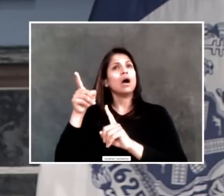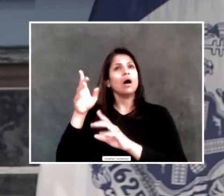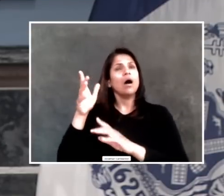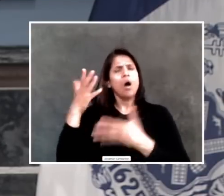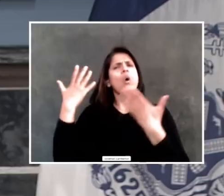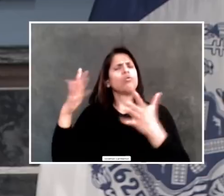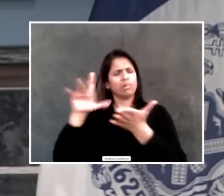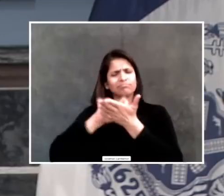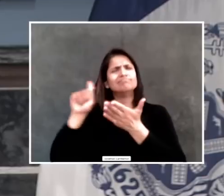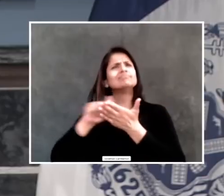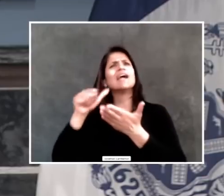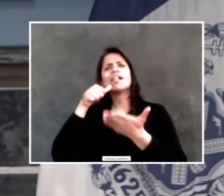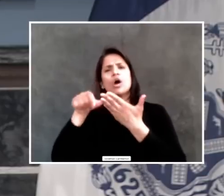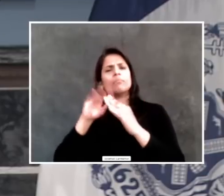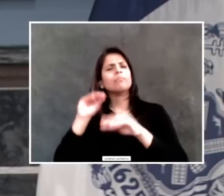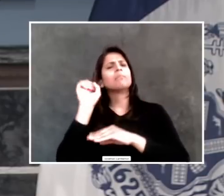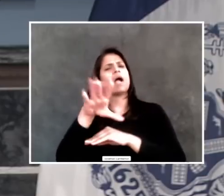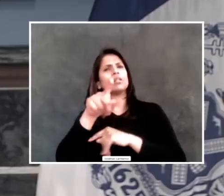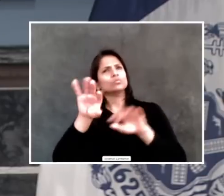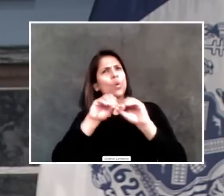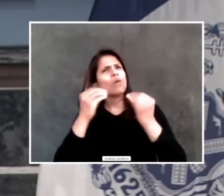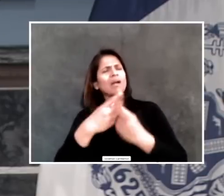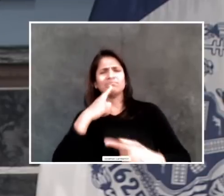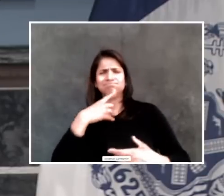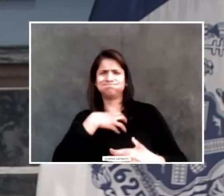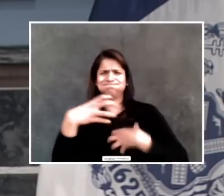recent announcement of more military personnel.